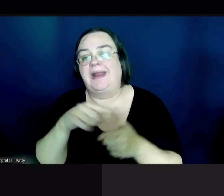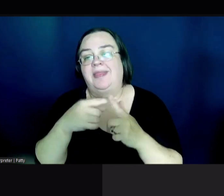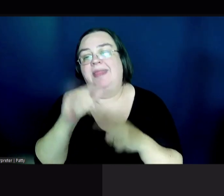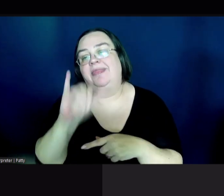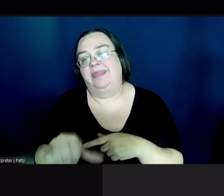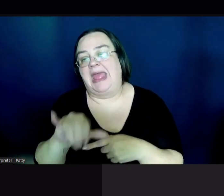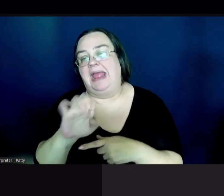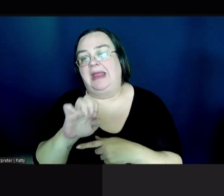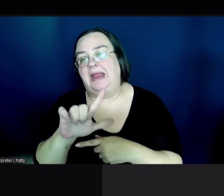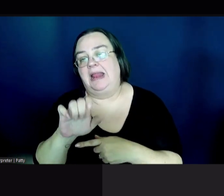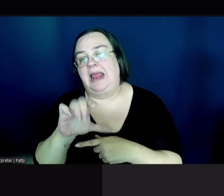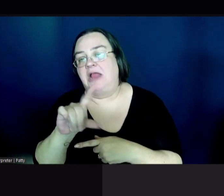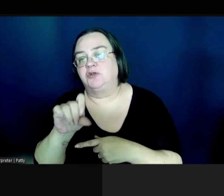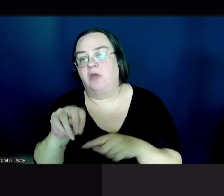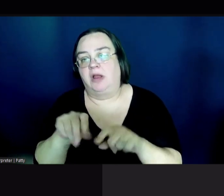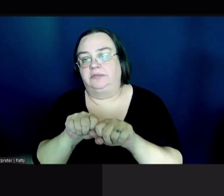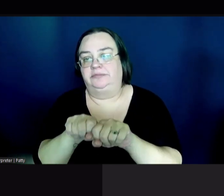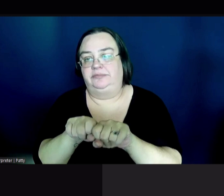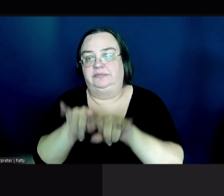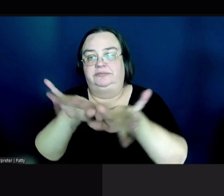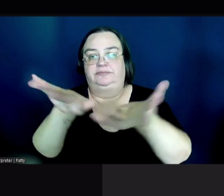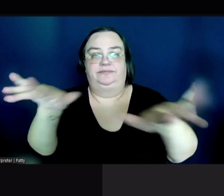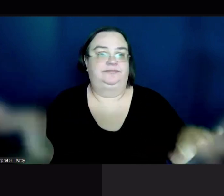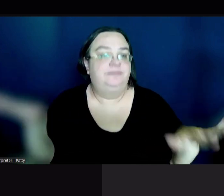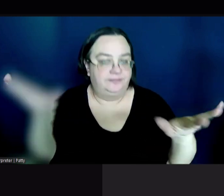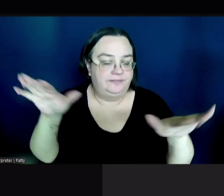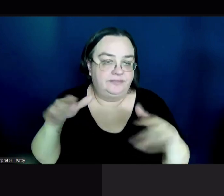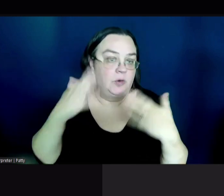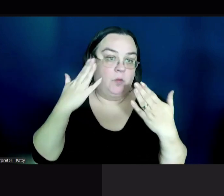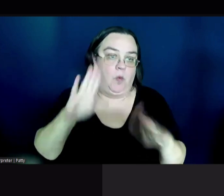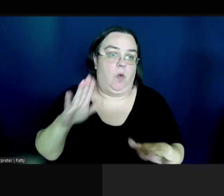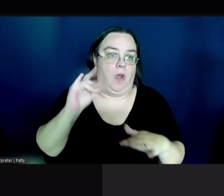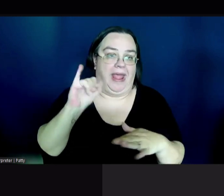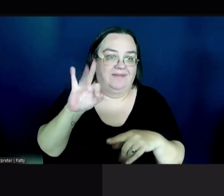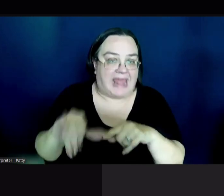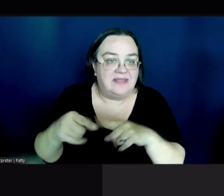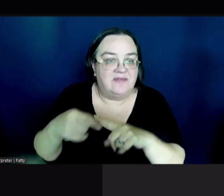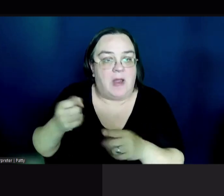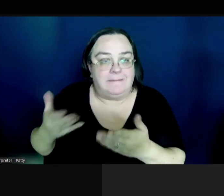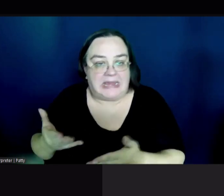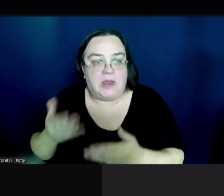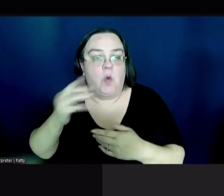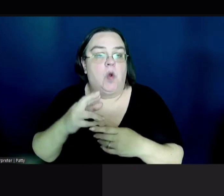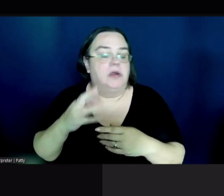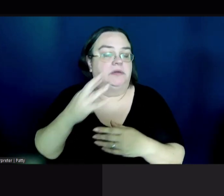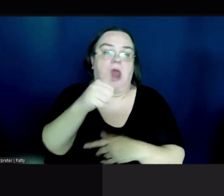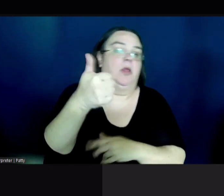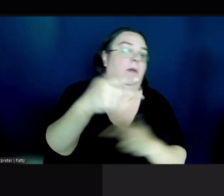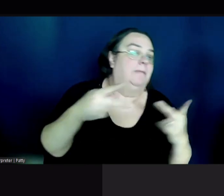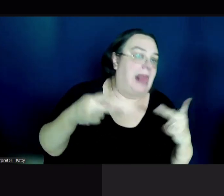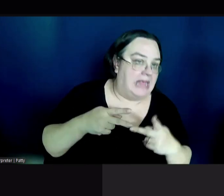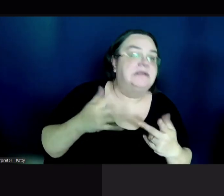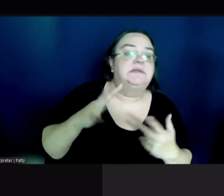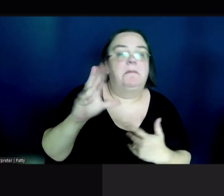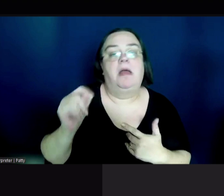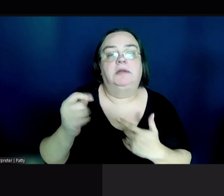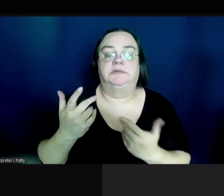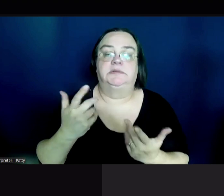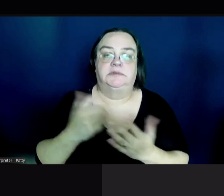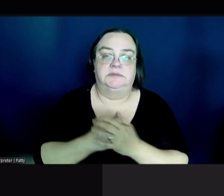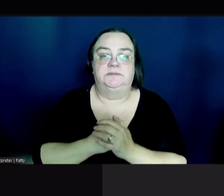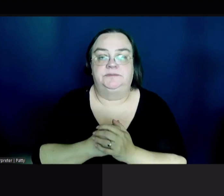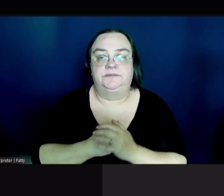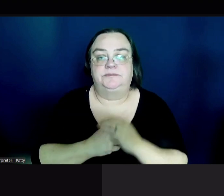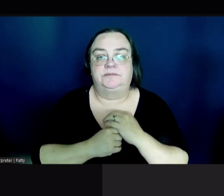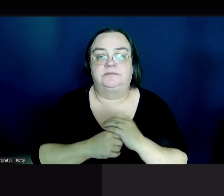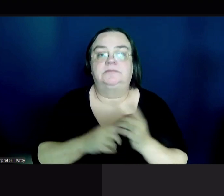electron came from the carport here or from electricity generated somewhere else. But that's it. All